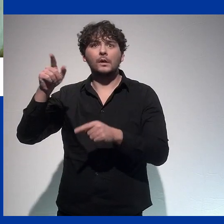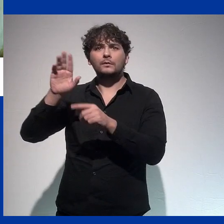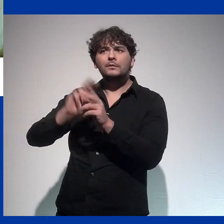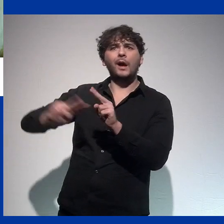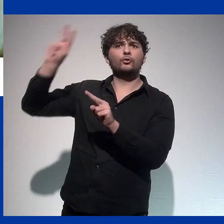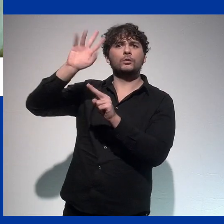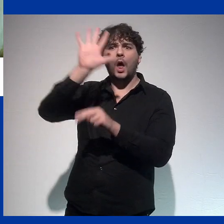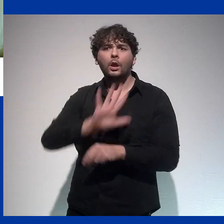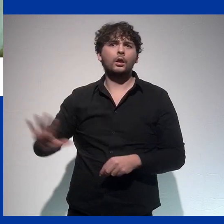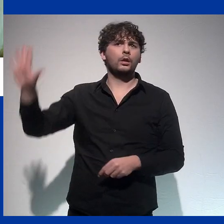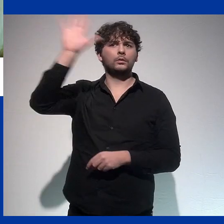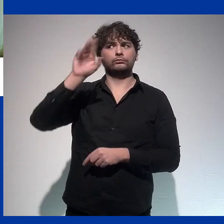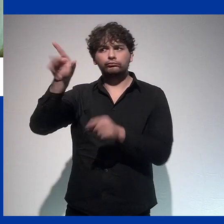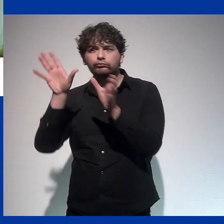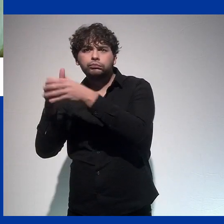of the delegation.